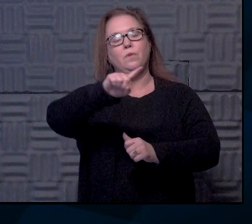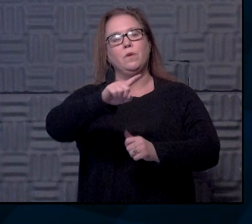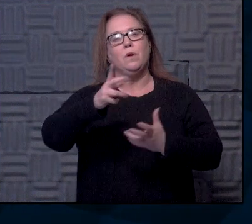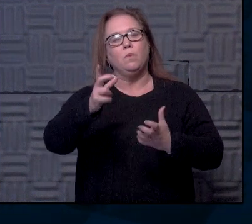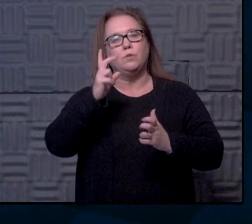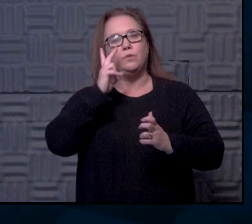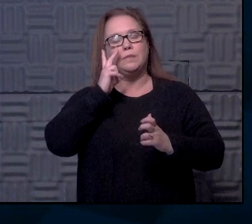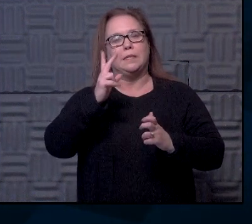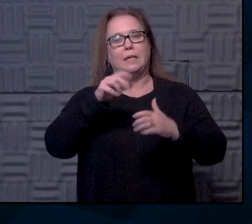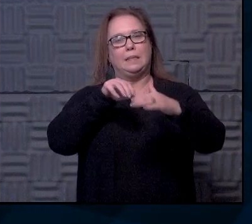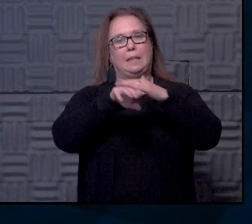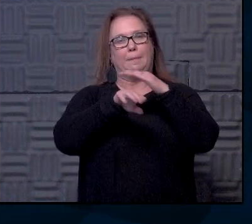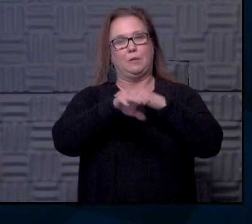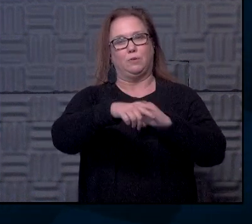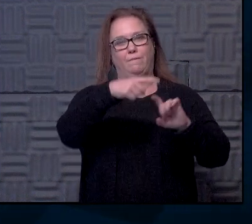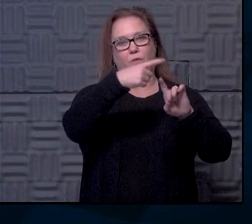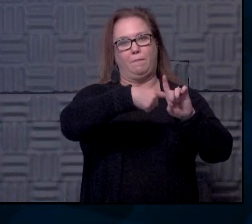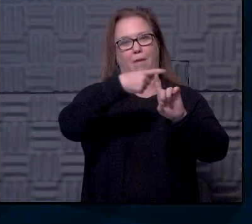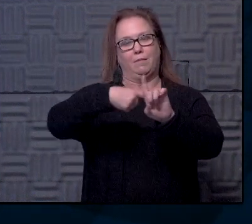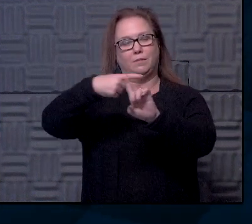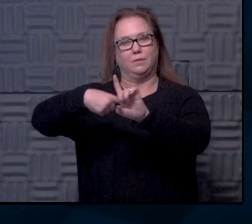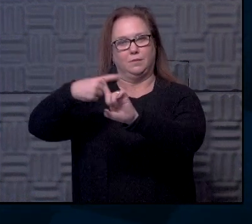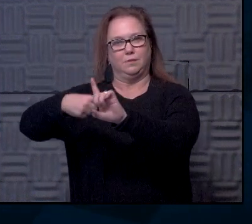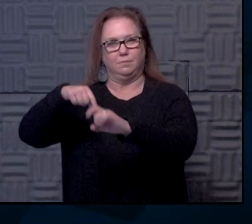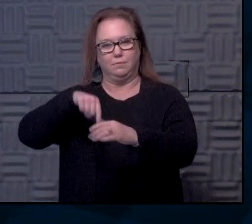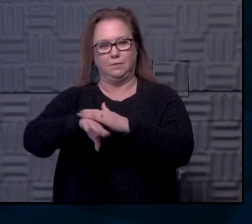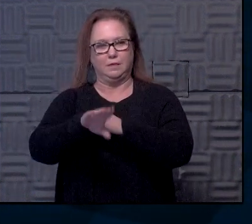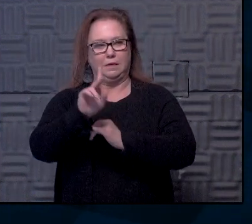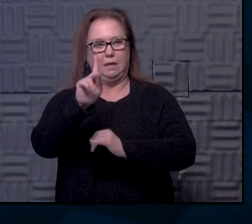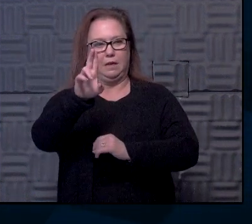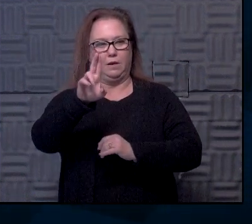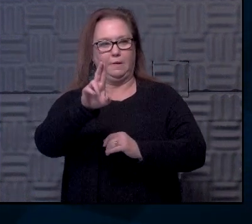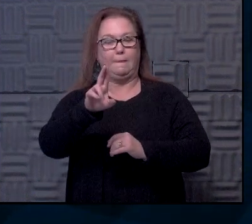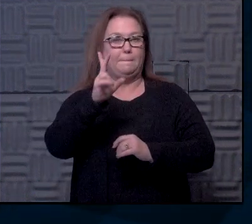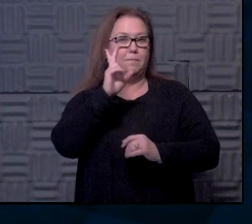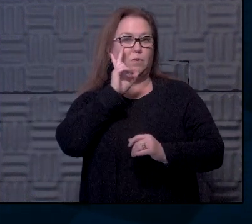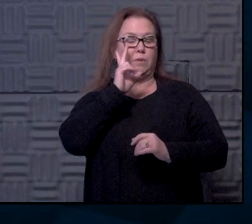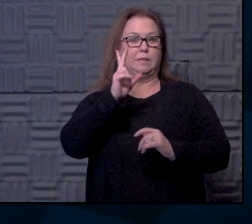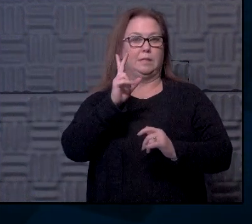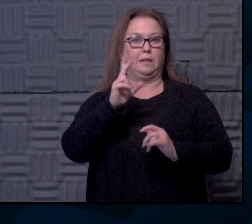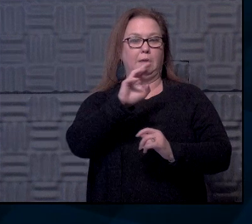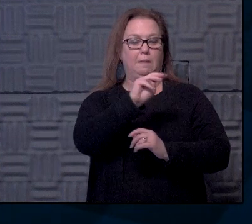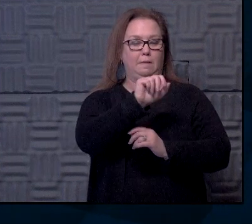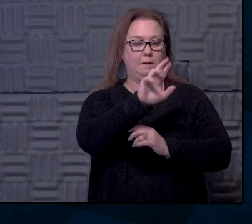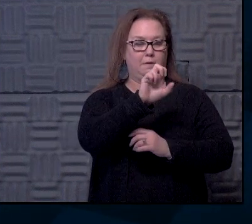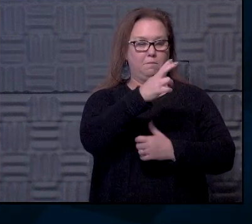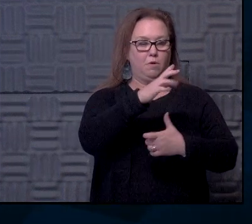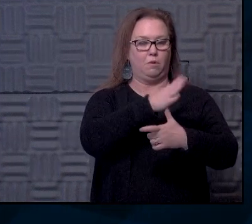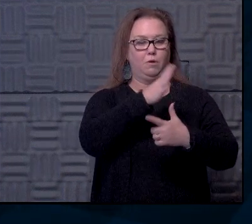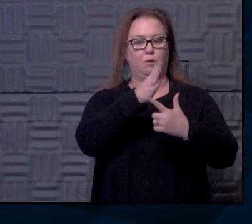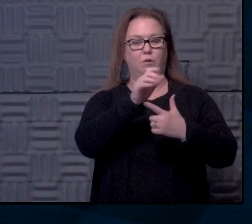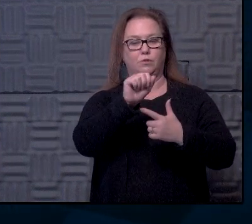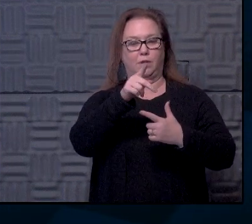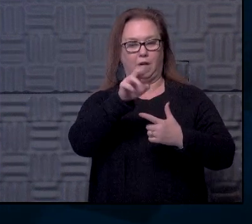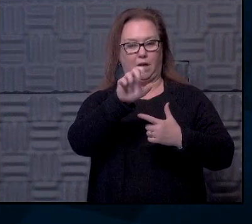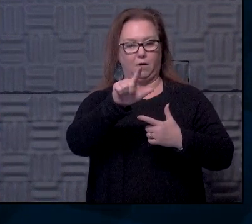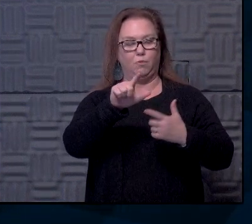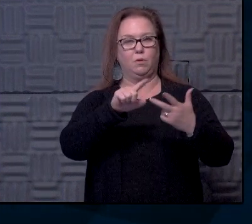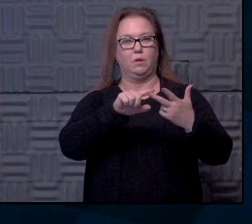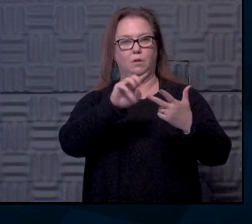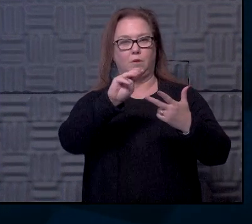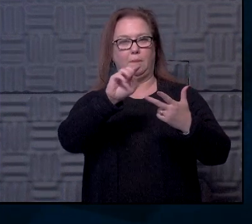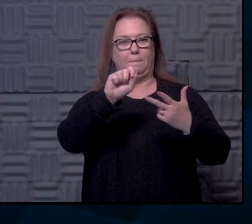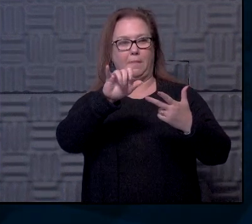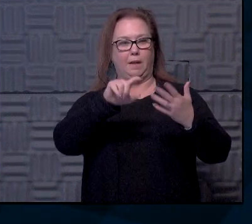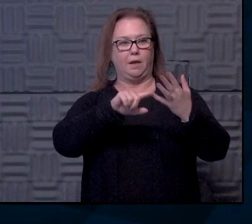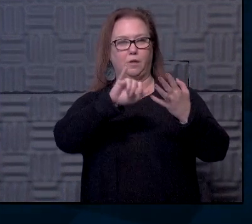number of admissions by month for COVID-19 to our hospital. So you can see March, April, May, June, we stayed relatively